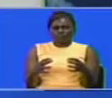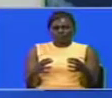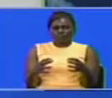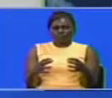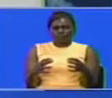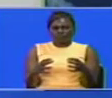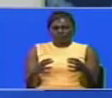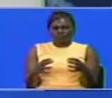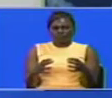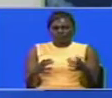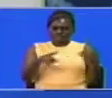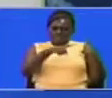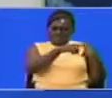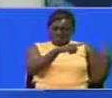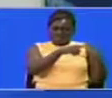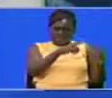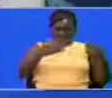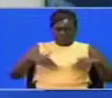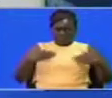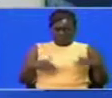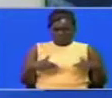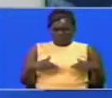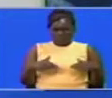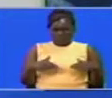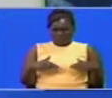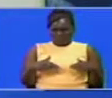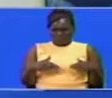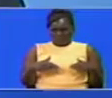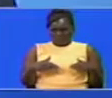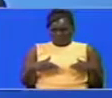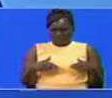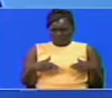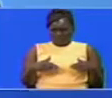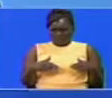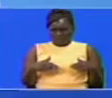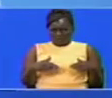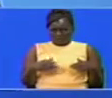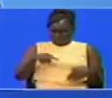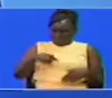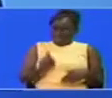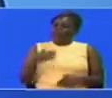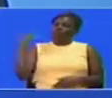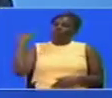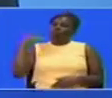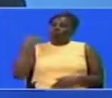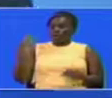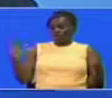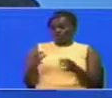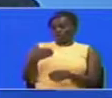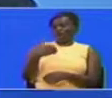it. Okay. They have even killed people. We were buried 2 days ago. Are there bandits from your side as well? Yes. You know, we are bandits. We have to accept. That's why we have this problem.